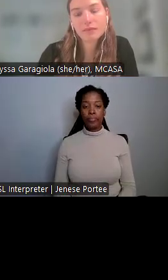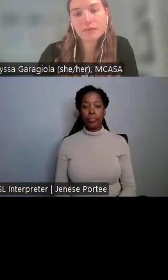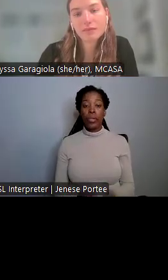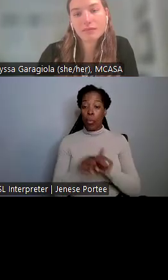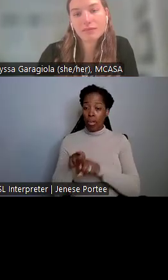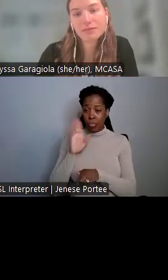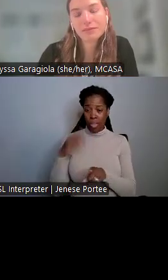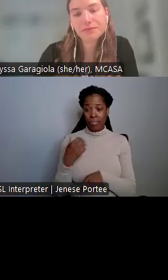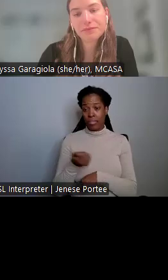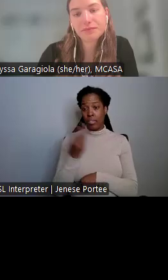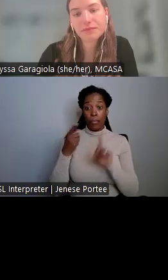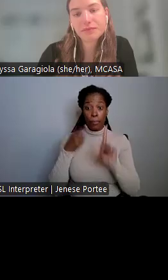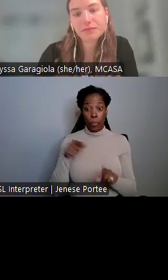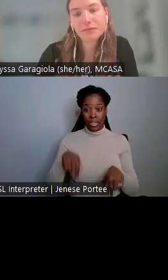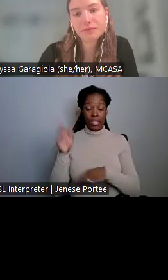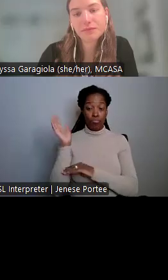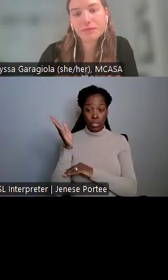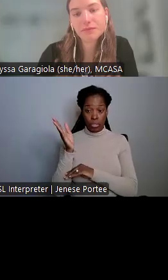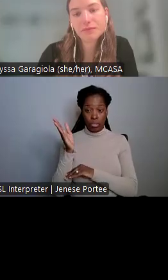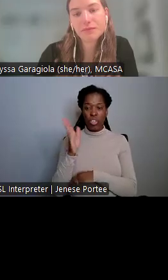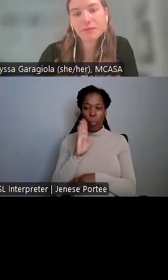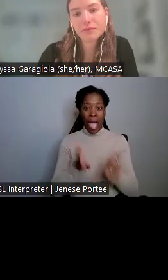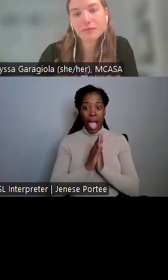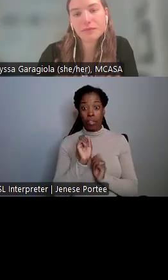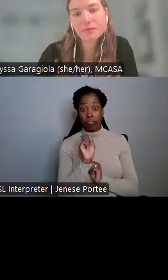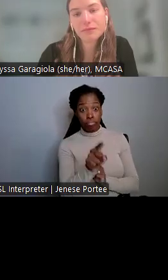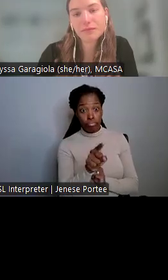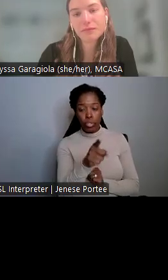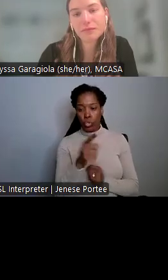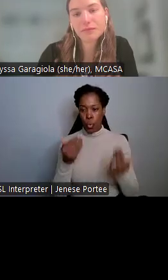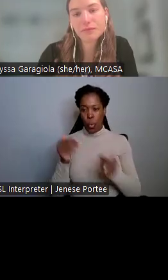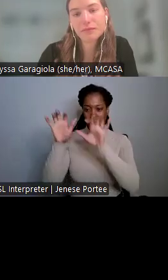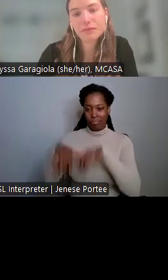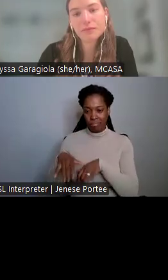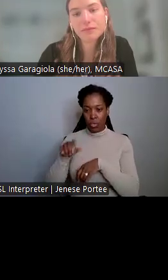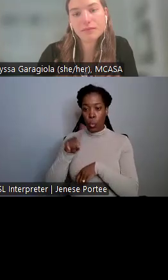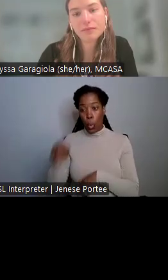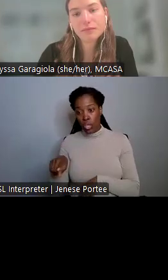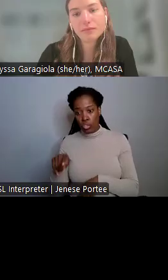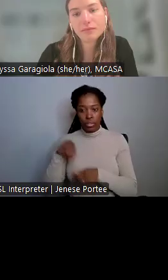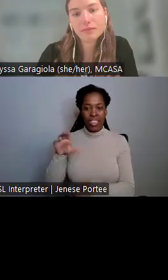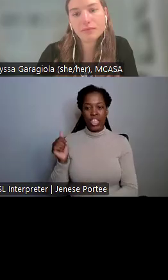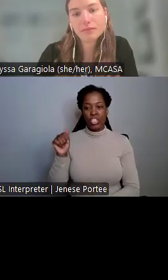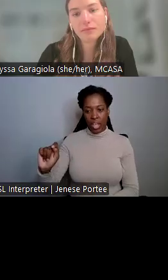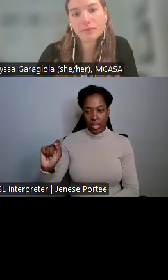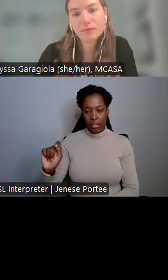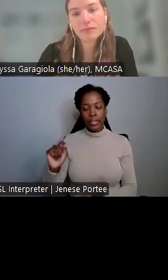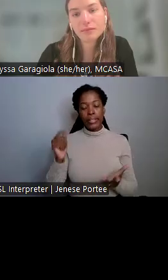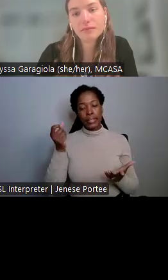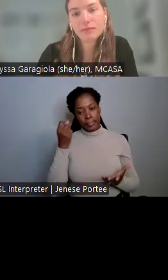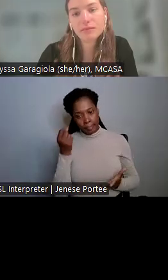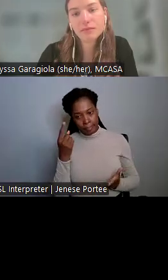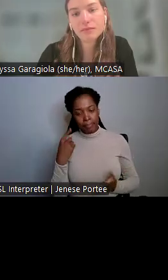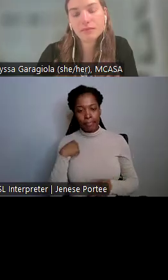ask you to answer some questions in the chat and bring up some discussion. We know that we are not the only ones that